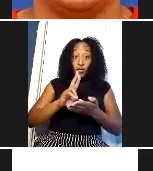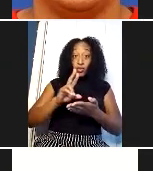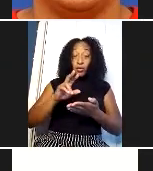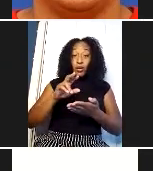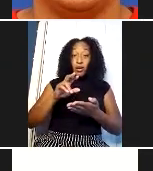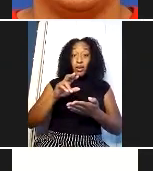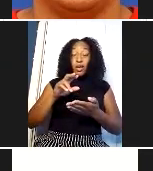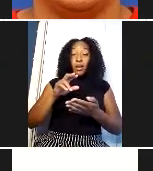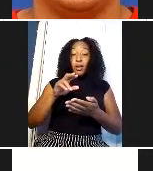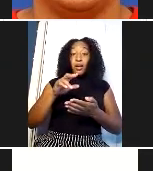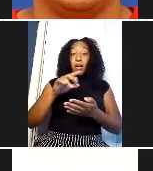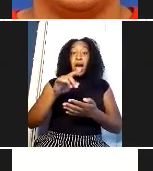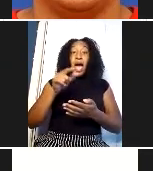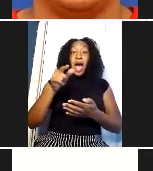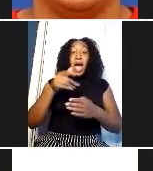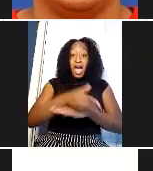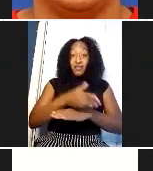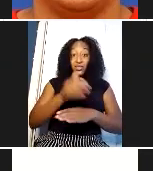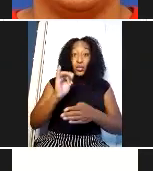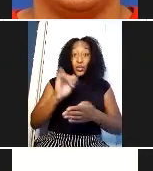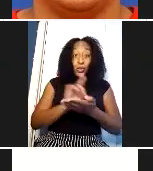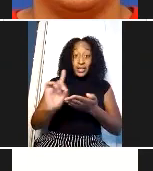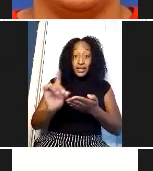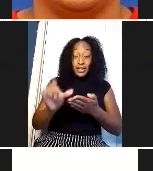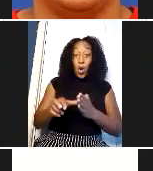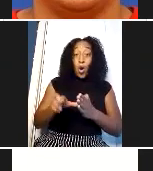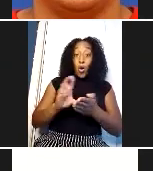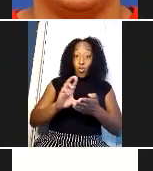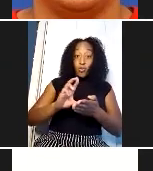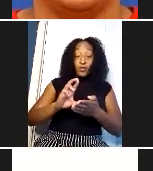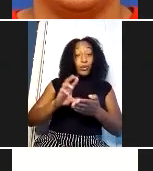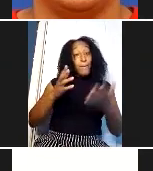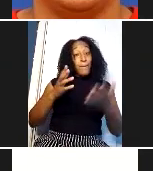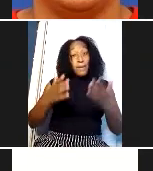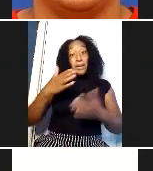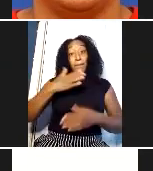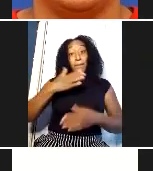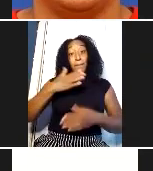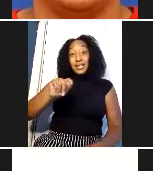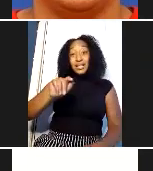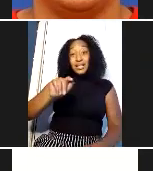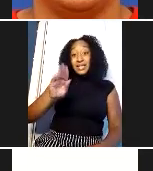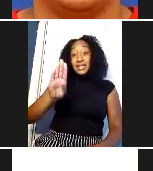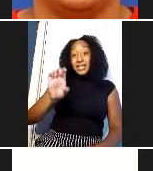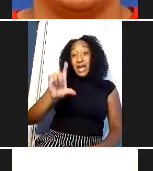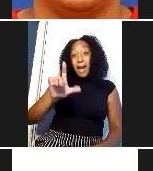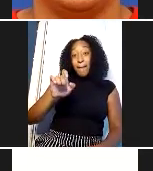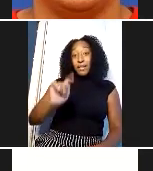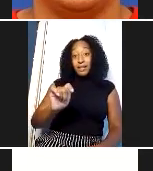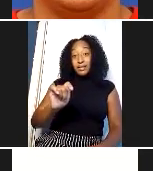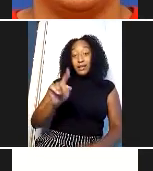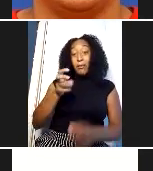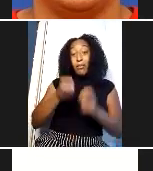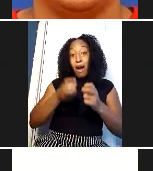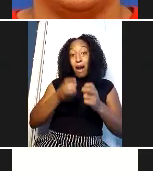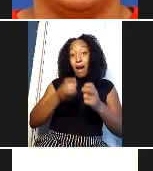just nothing's loading after that. I don't know, like I said, I think it's my tablet. I don't know if it's my tablet or. Okay, well, I mean, at